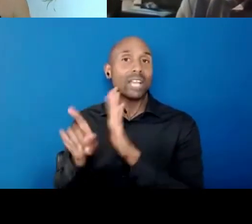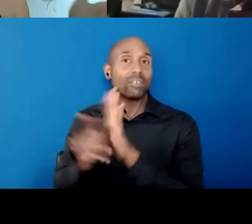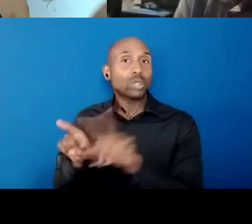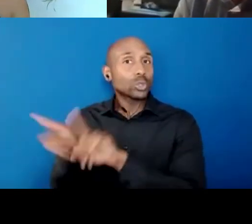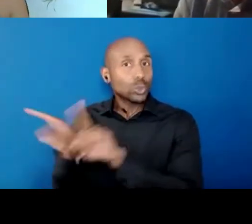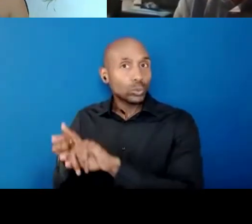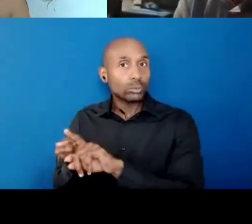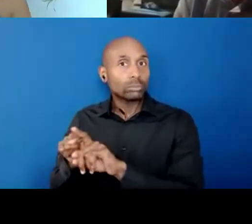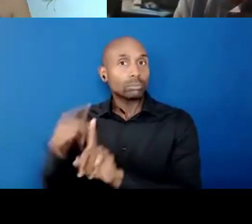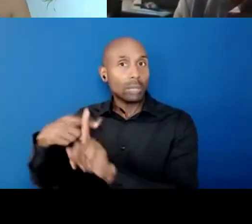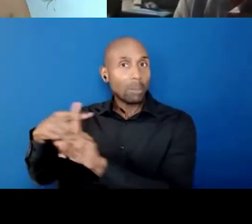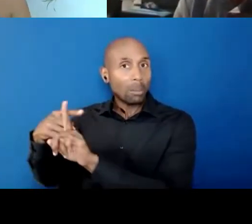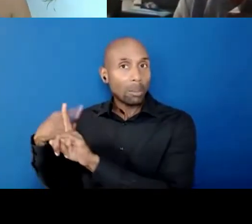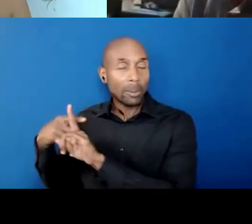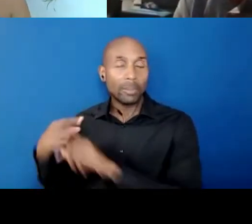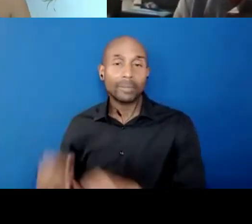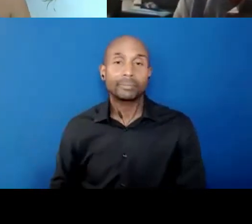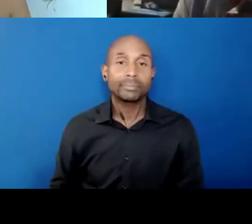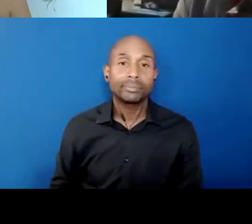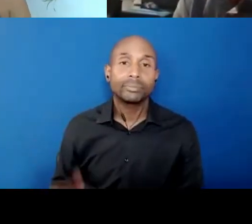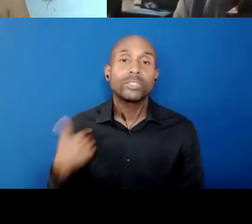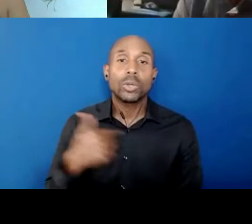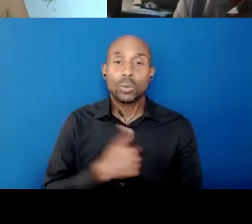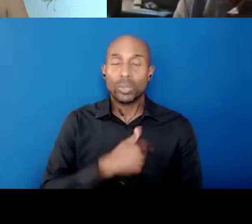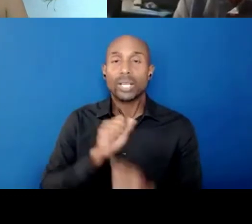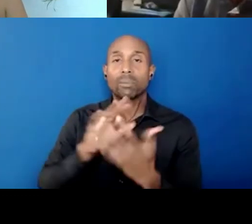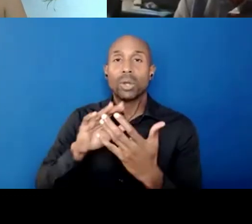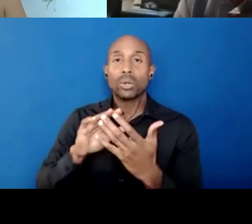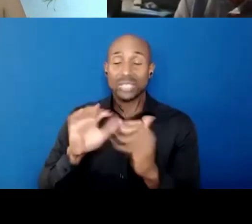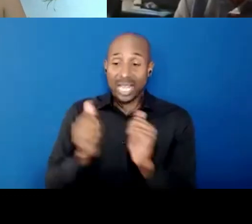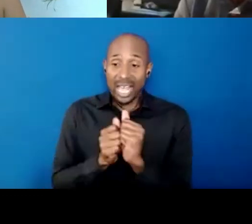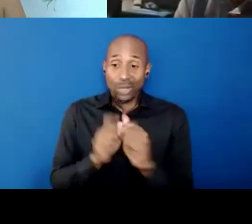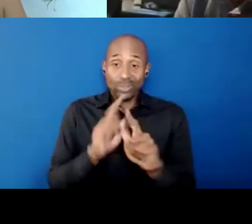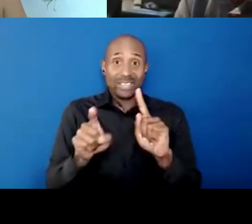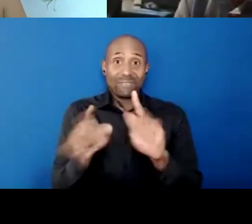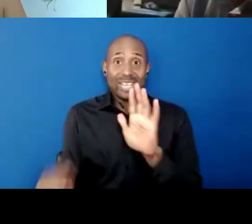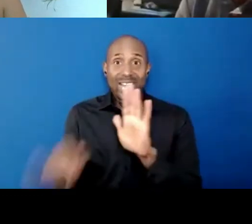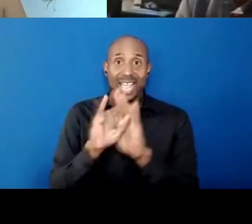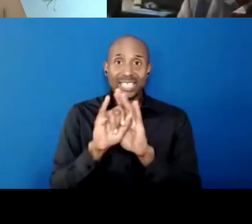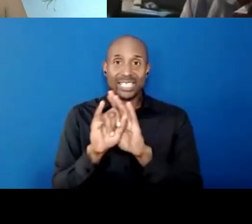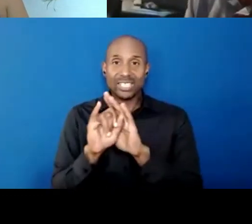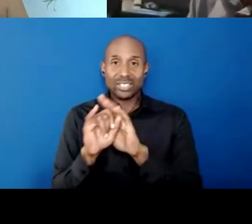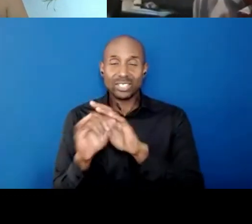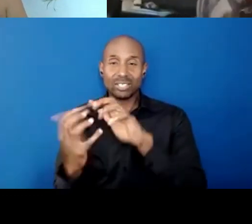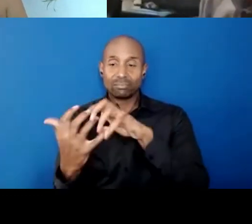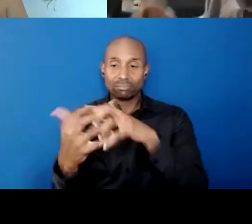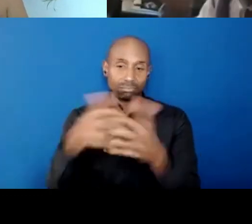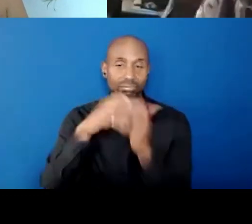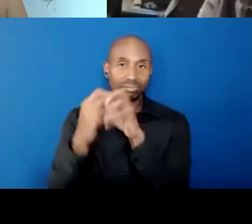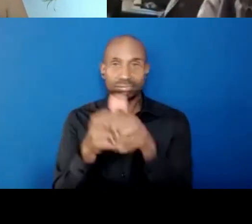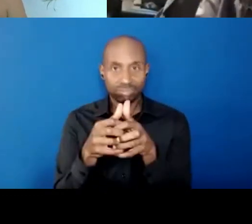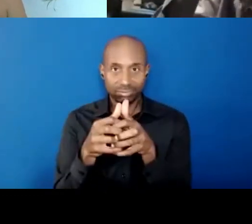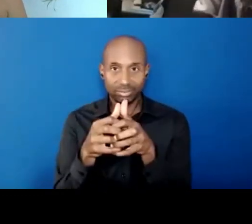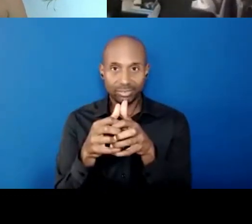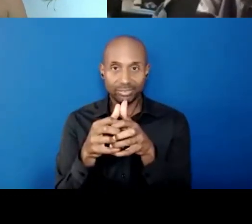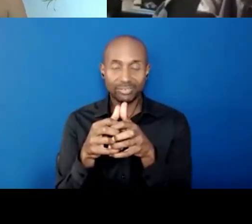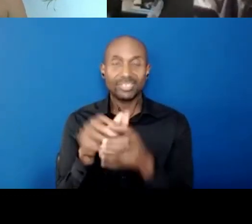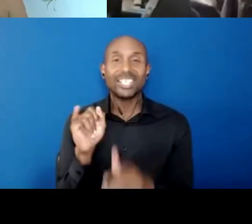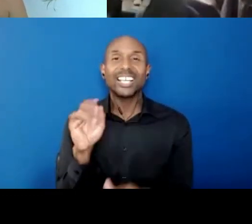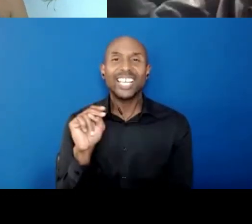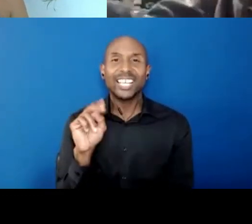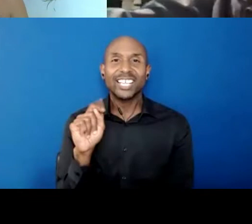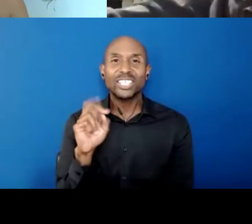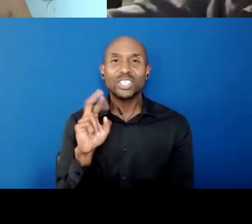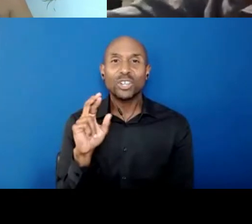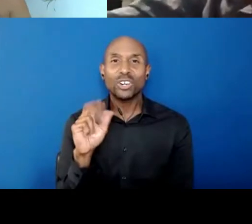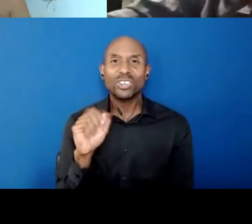those different identities intersect and interact. You know, two people with, you know, similar disabilities